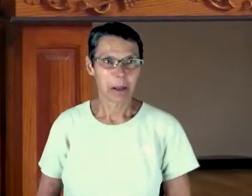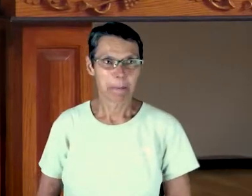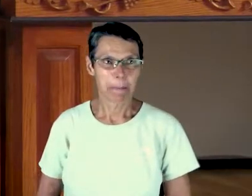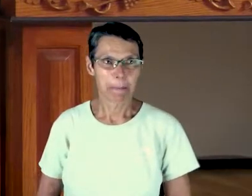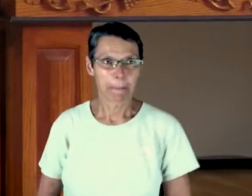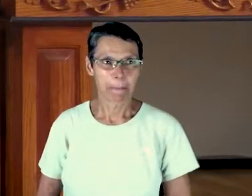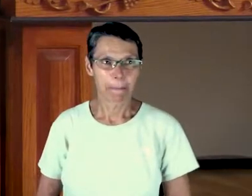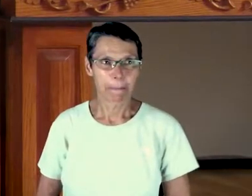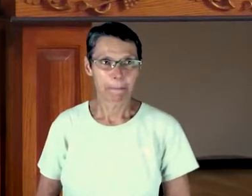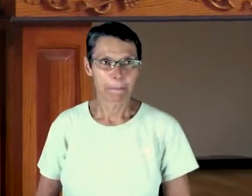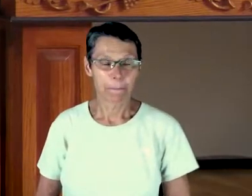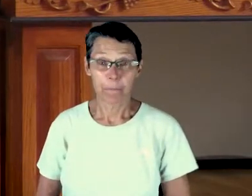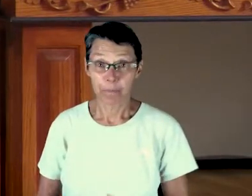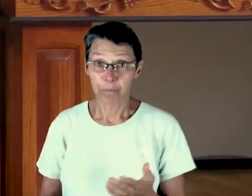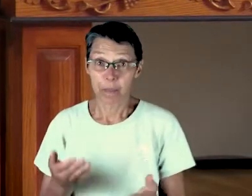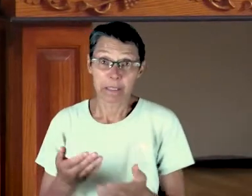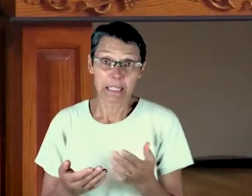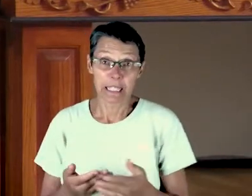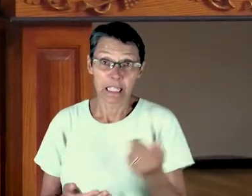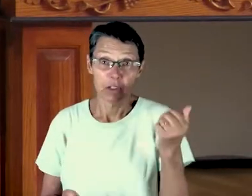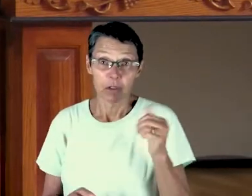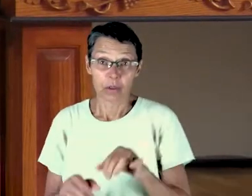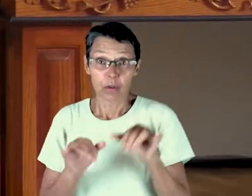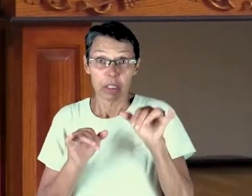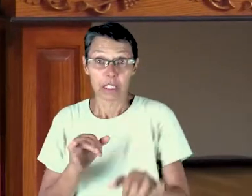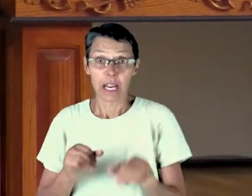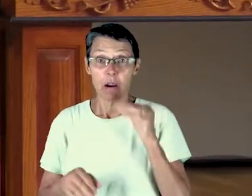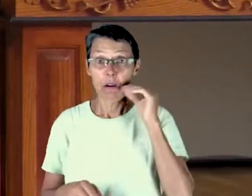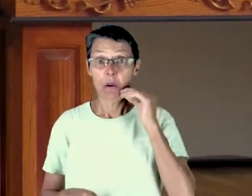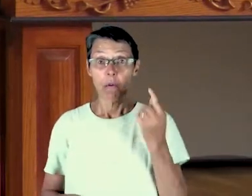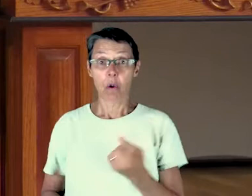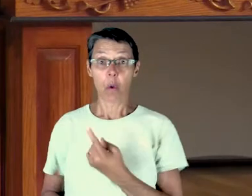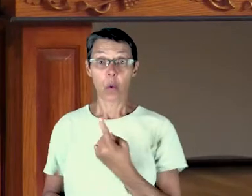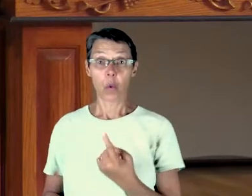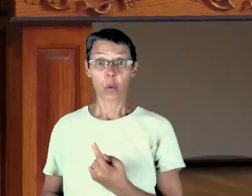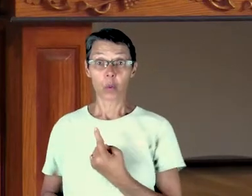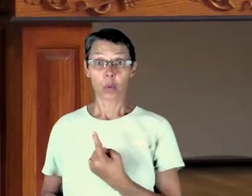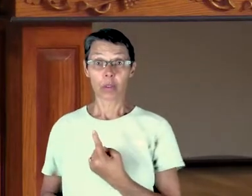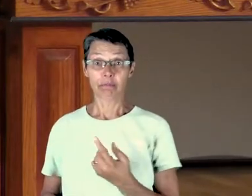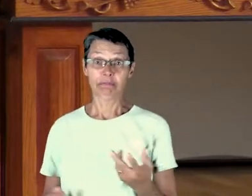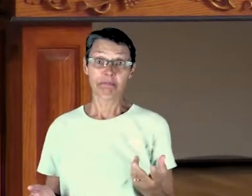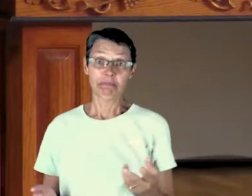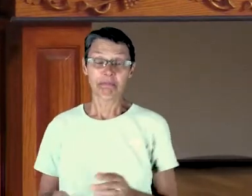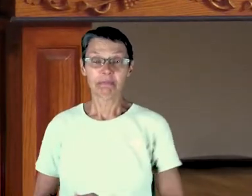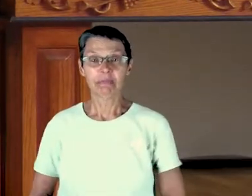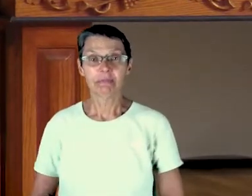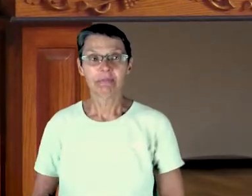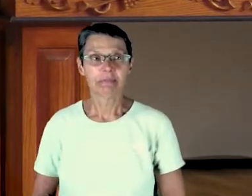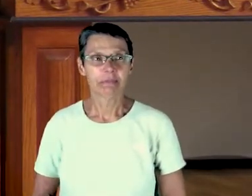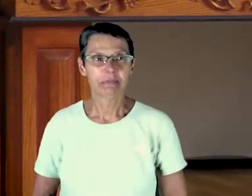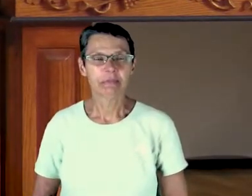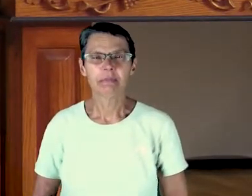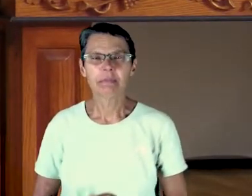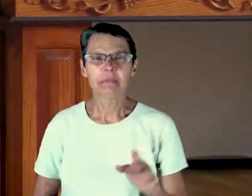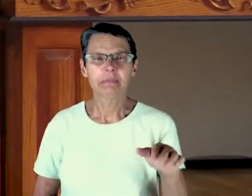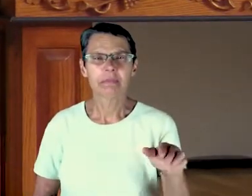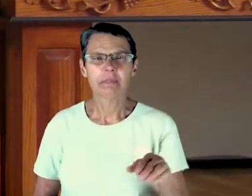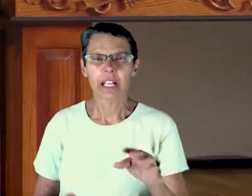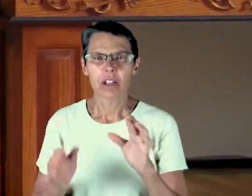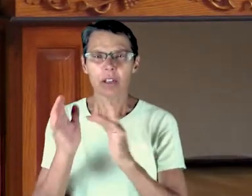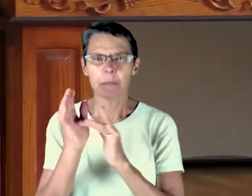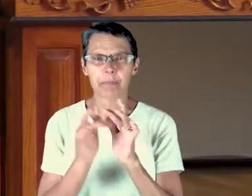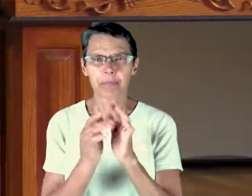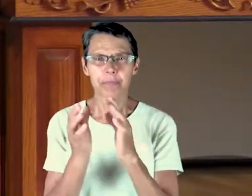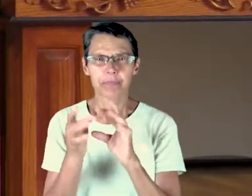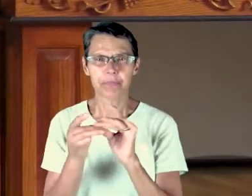Maybe it's easier just to be alone. I think that's a little bit of what Jesus experiences today. It says after he feeds the